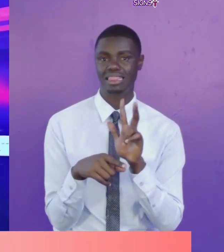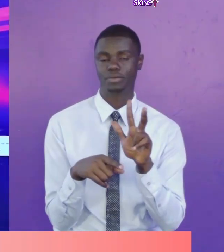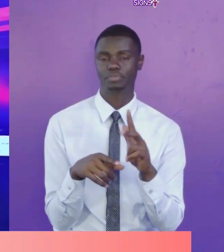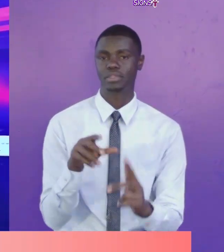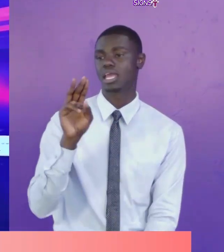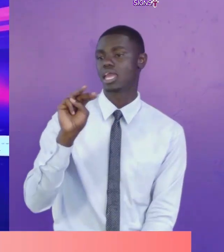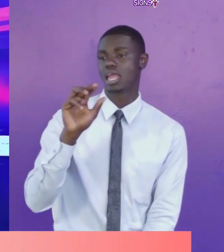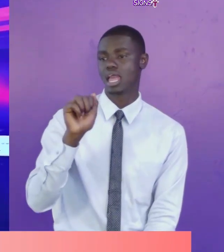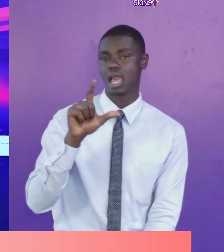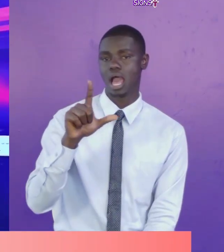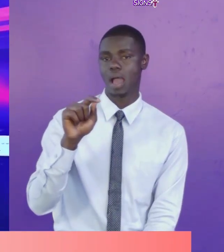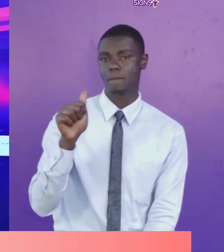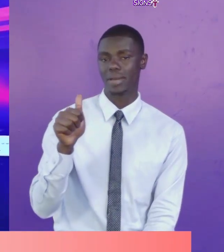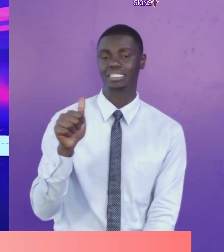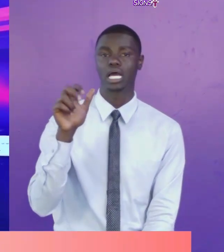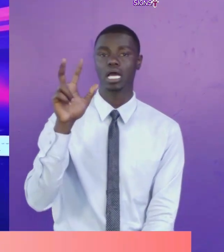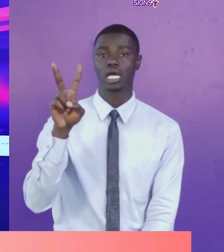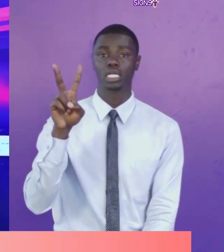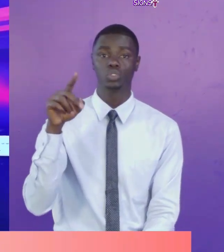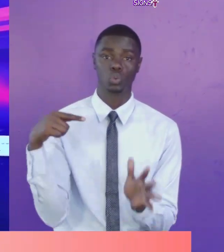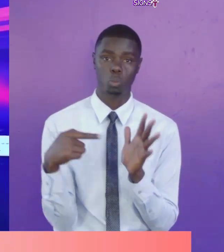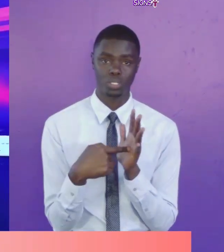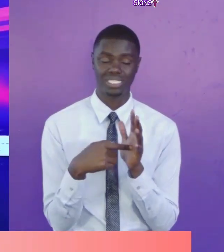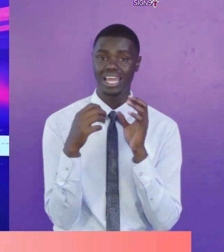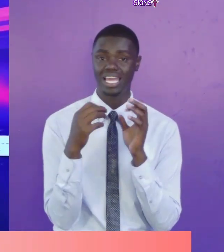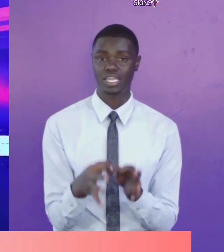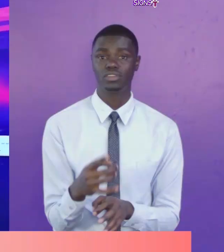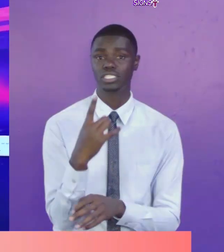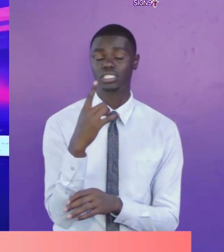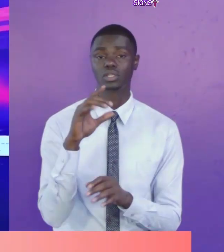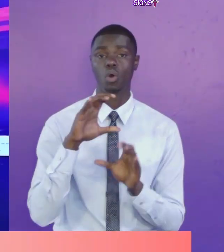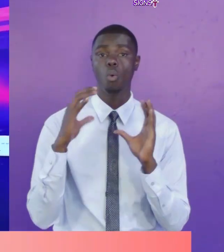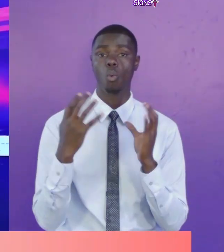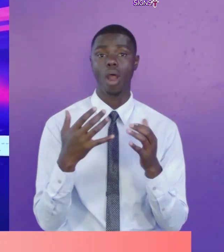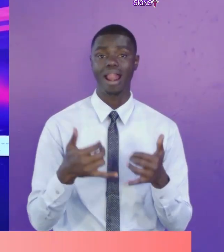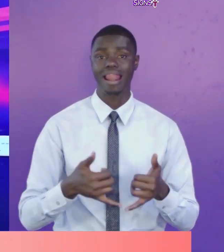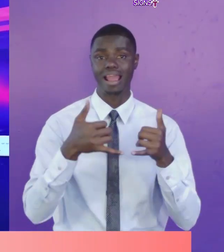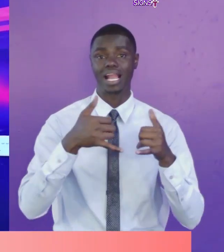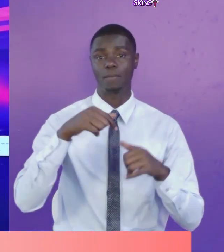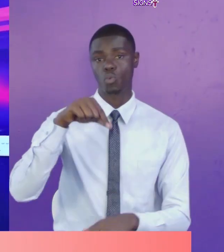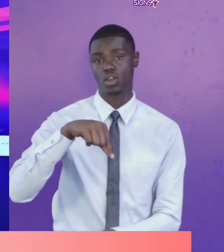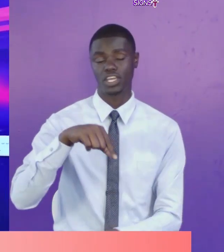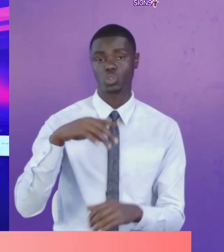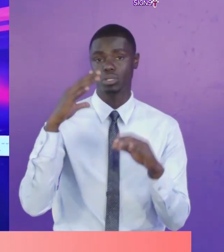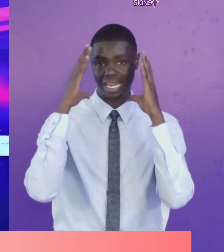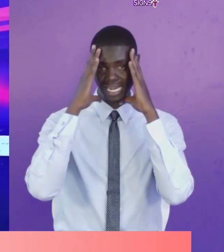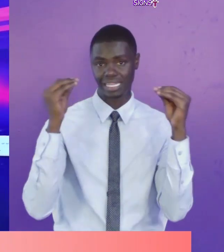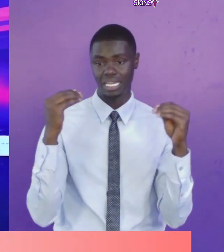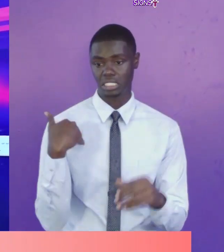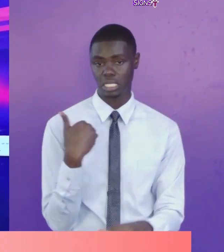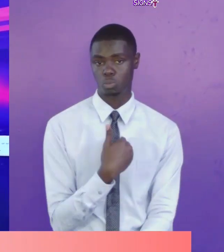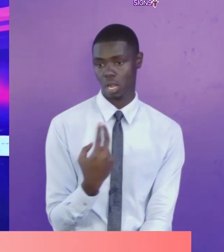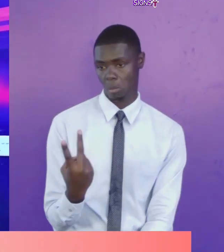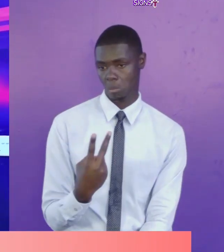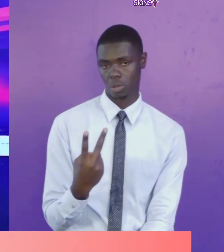have 2 points. So even if it is World Cup qualification, in this group G, Netherlands and Poland, they